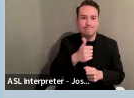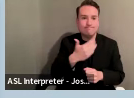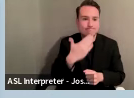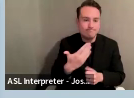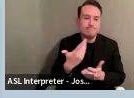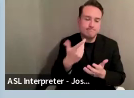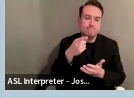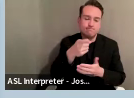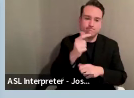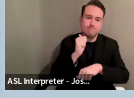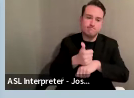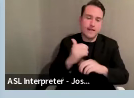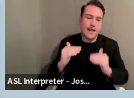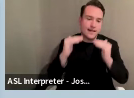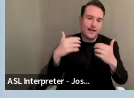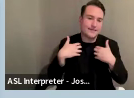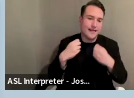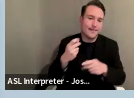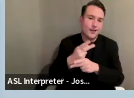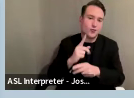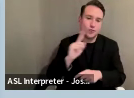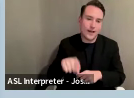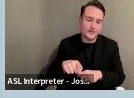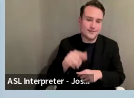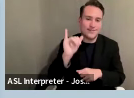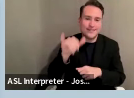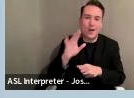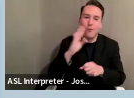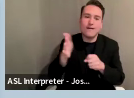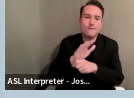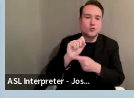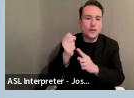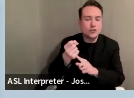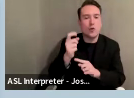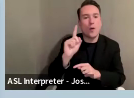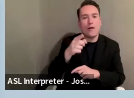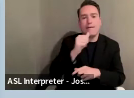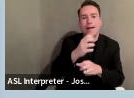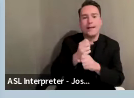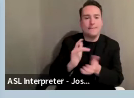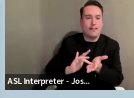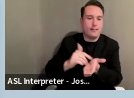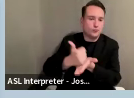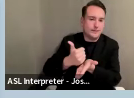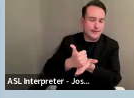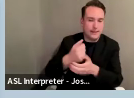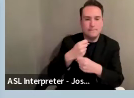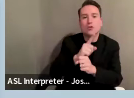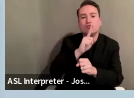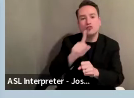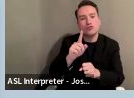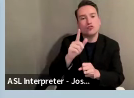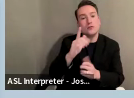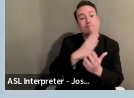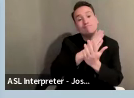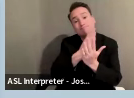healthcare directive will cover situations where you're not even receiving medical treatment to make sure that your later